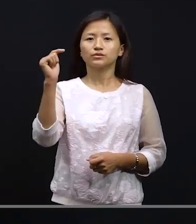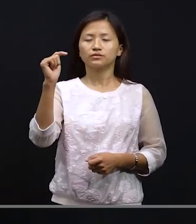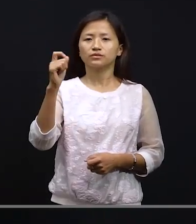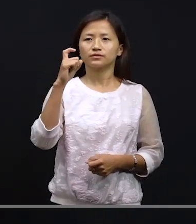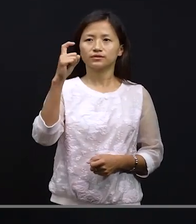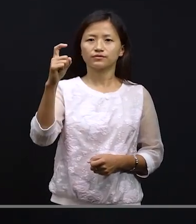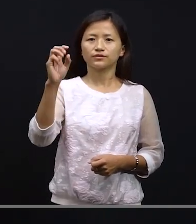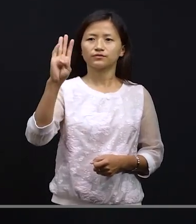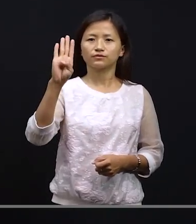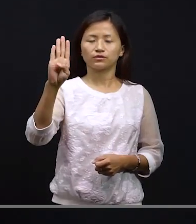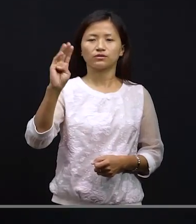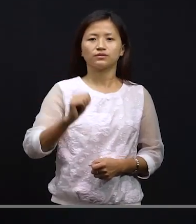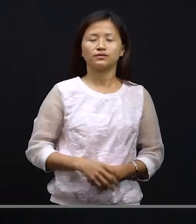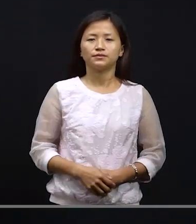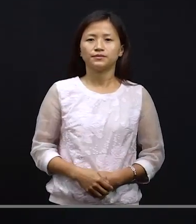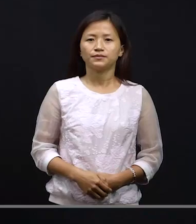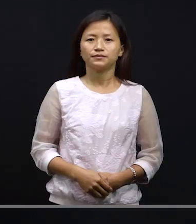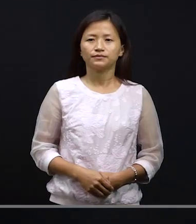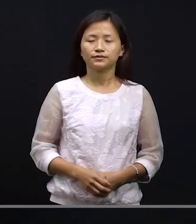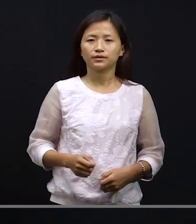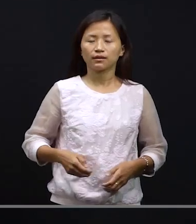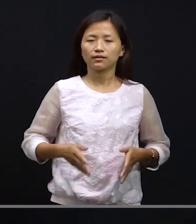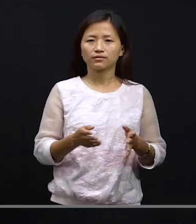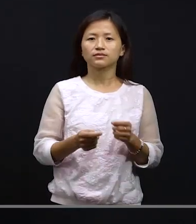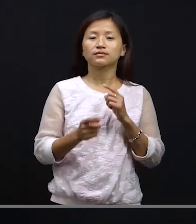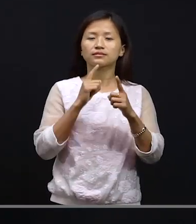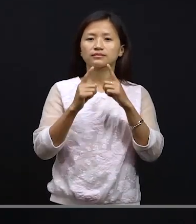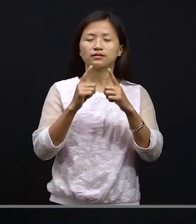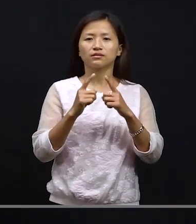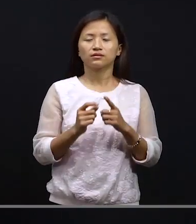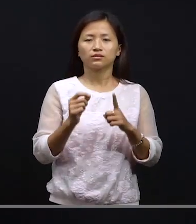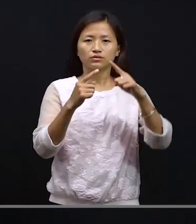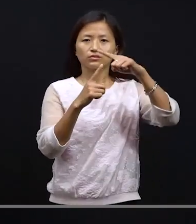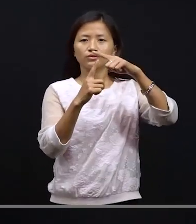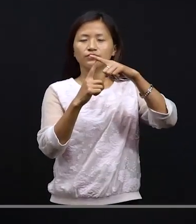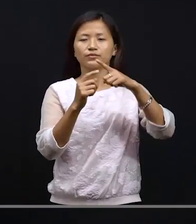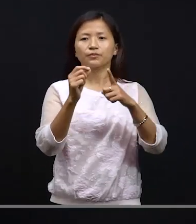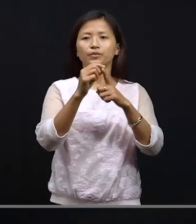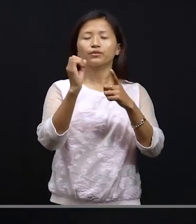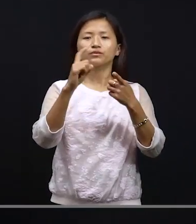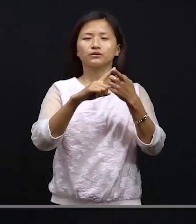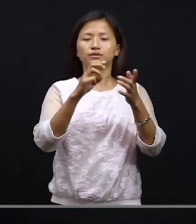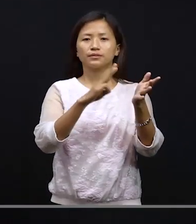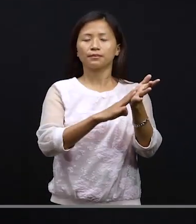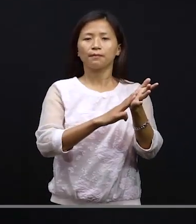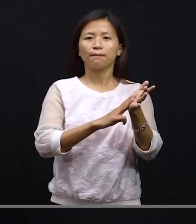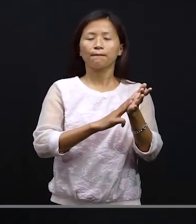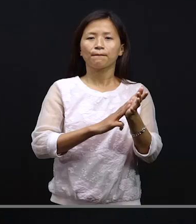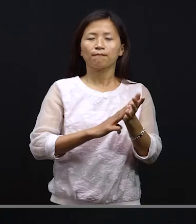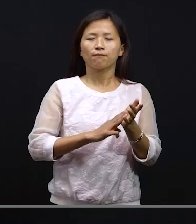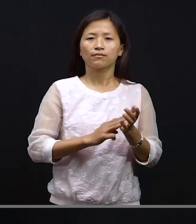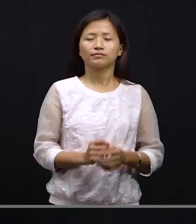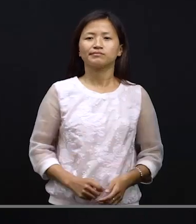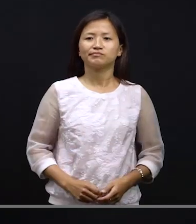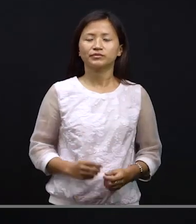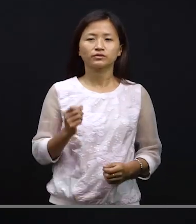to 74. Let us discuss the topic of a poem here. Okay, bargain is a word that you